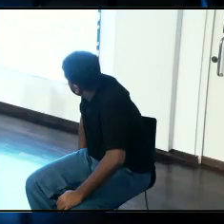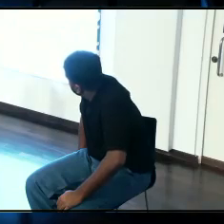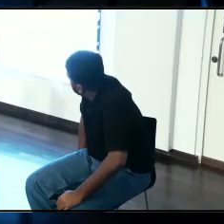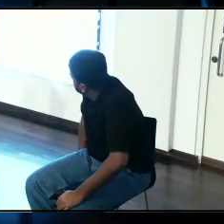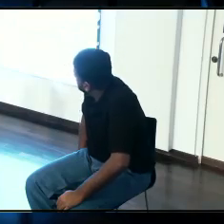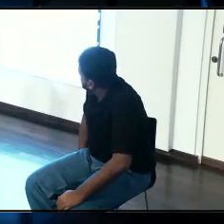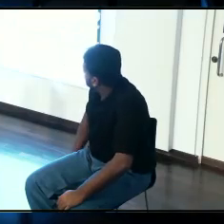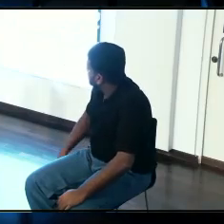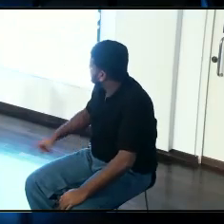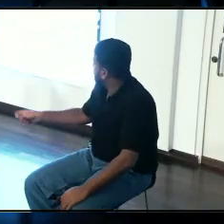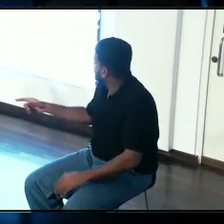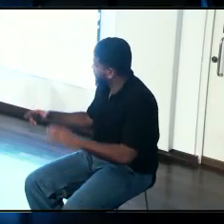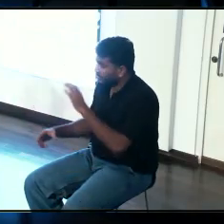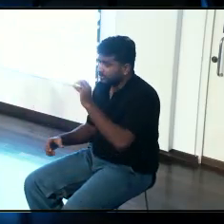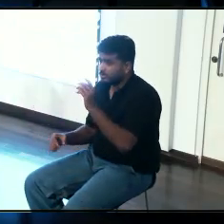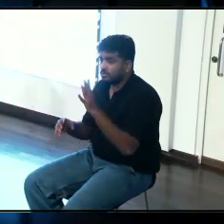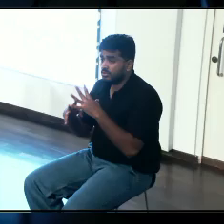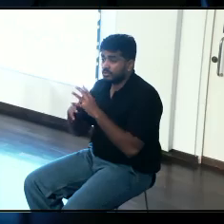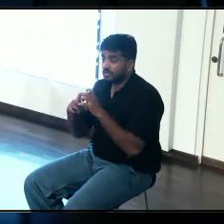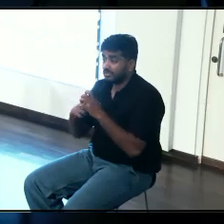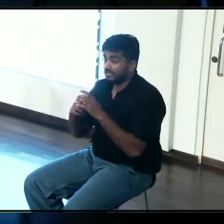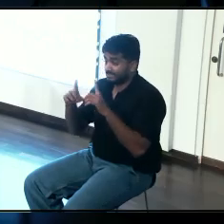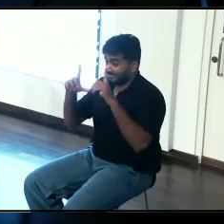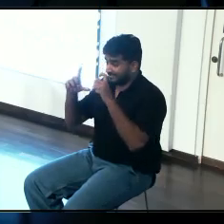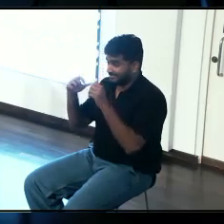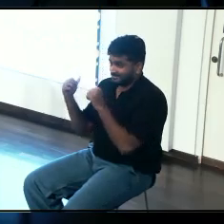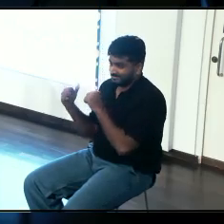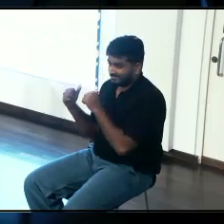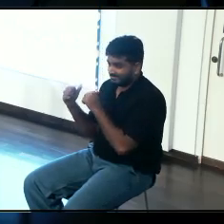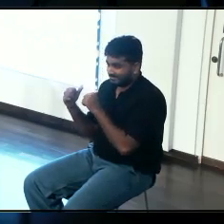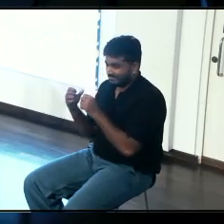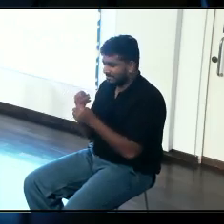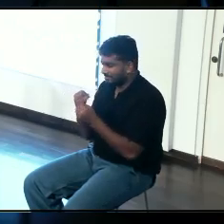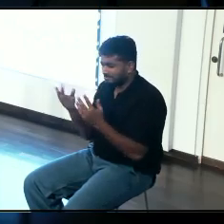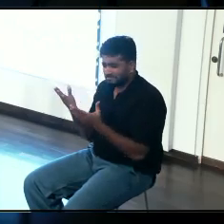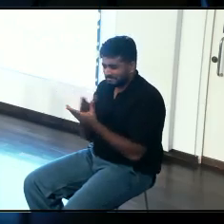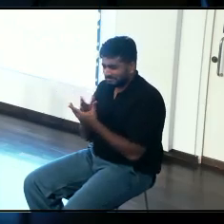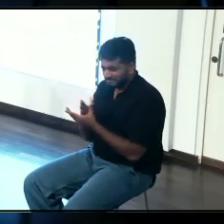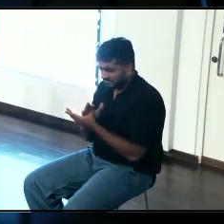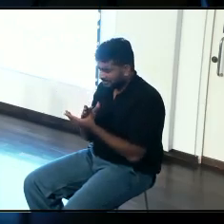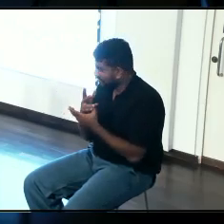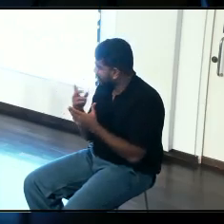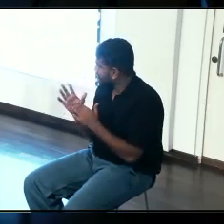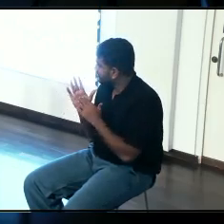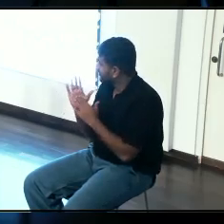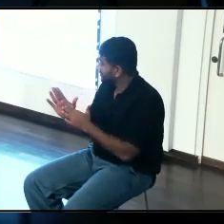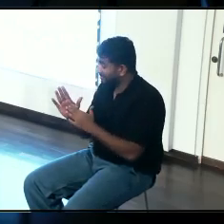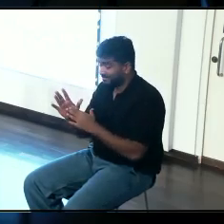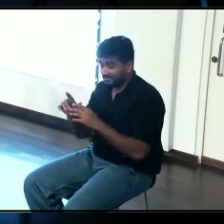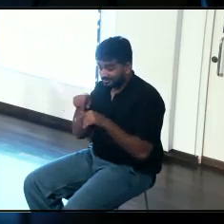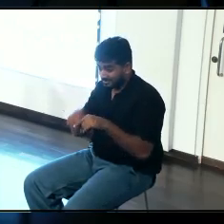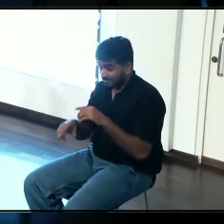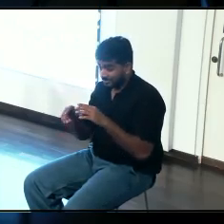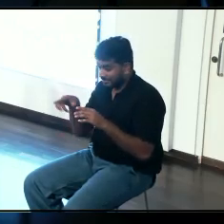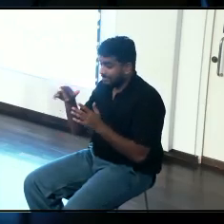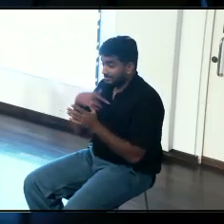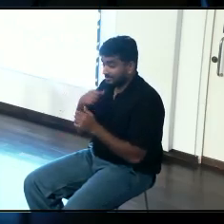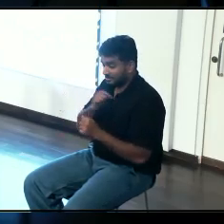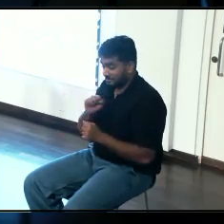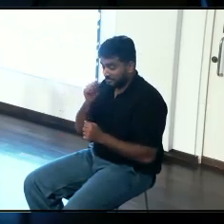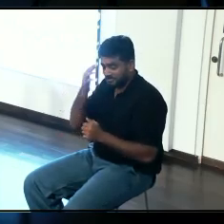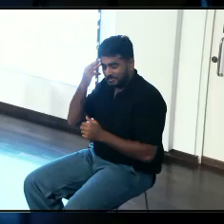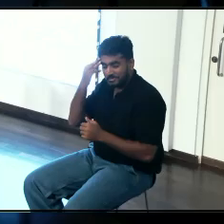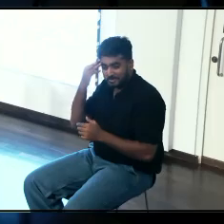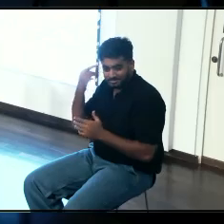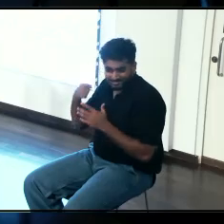The cover image is one of the many images within the pages of this book that are now forever etched in my memory. It